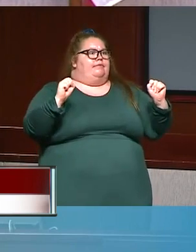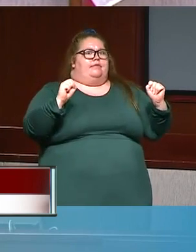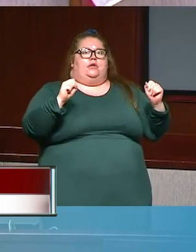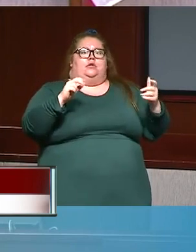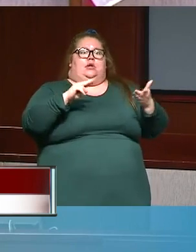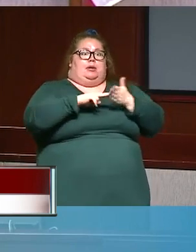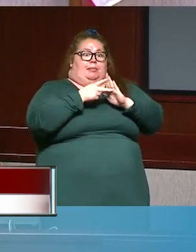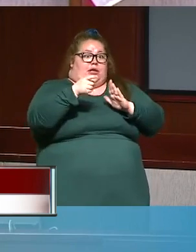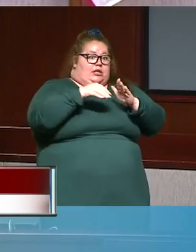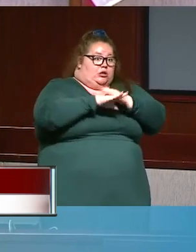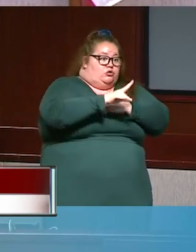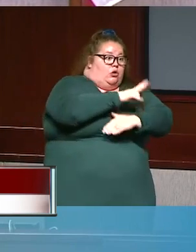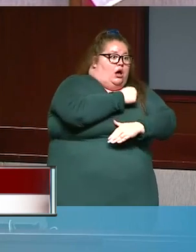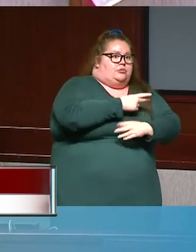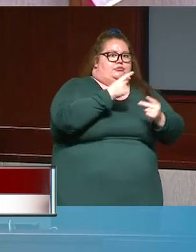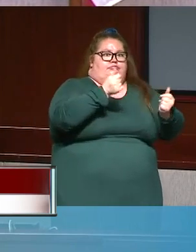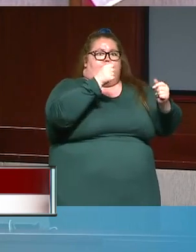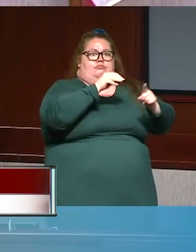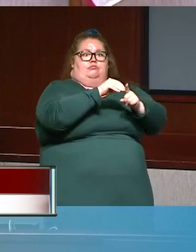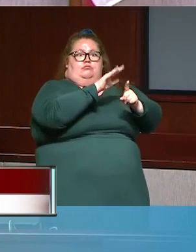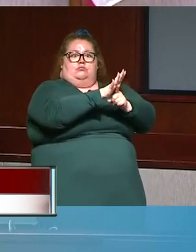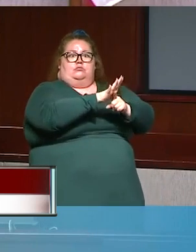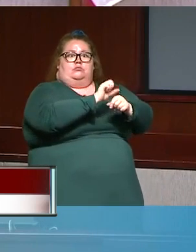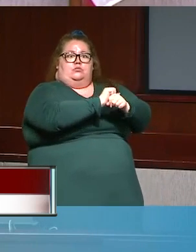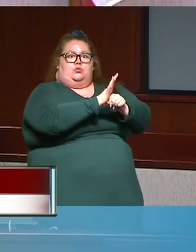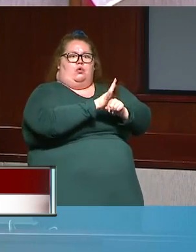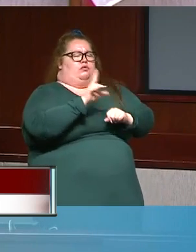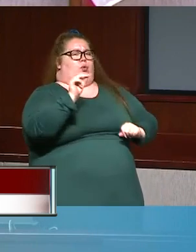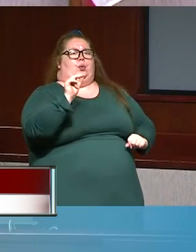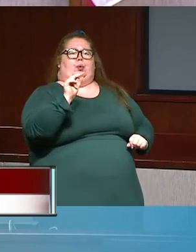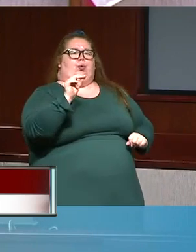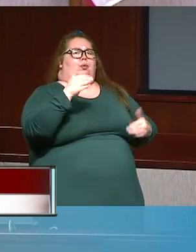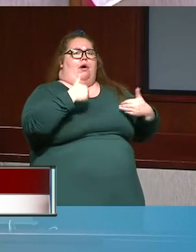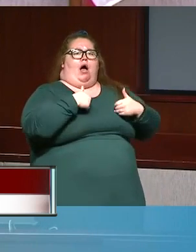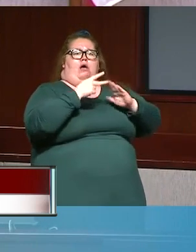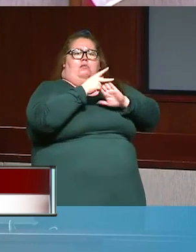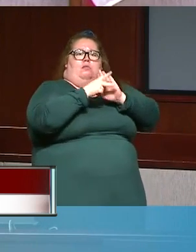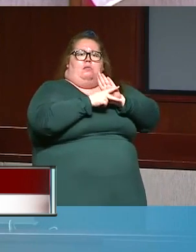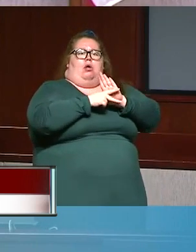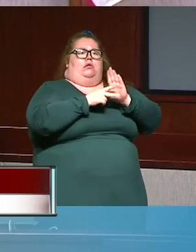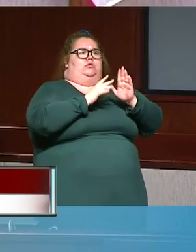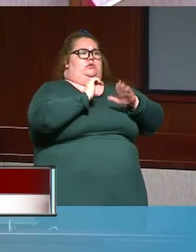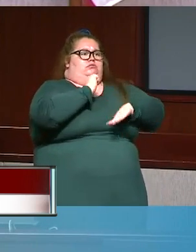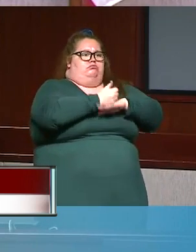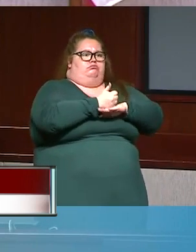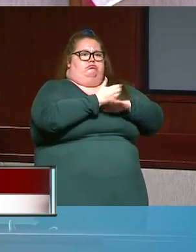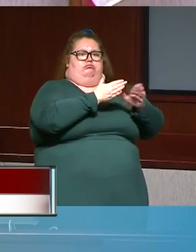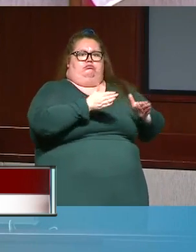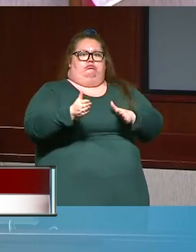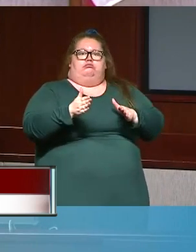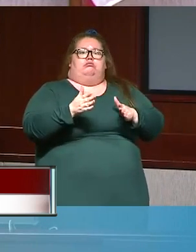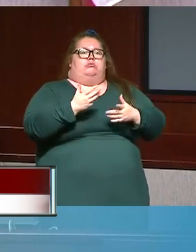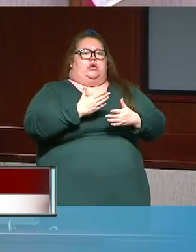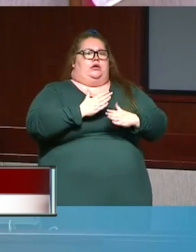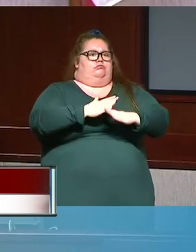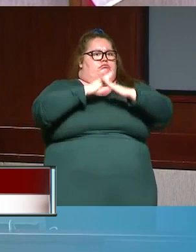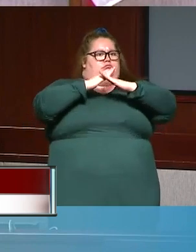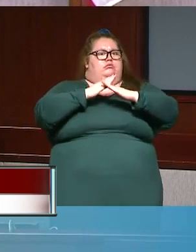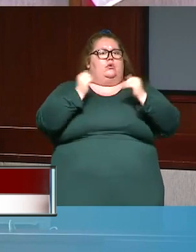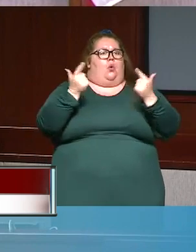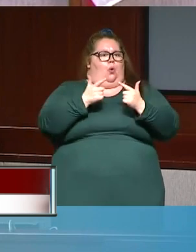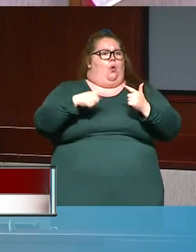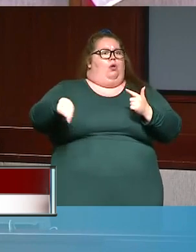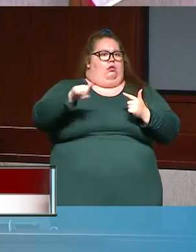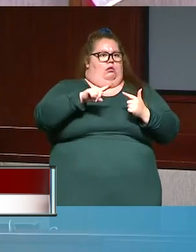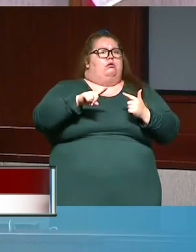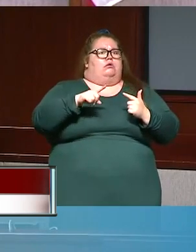hospital. We're trained. Policies are in place. You'll be safe. We're united. We're committed to the